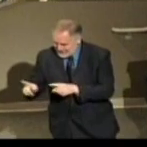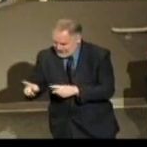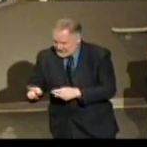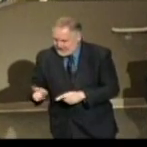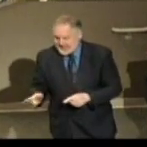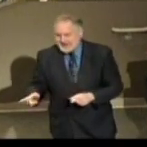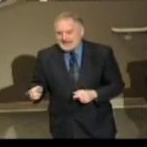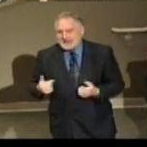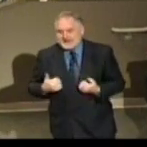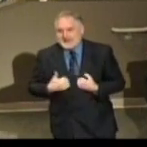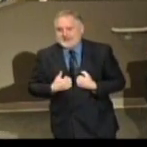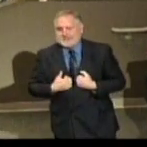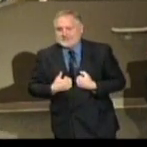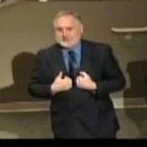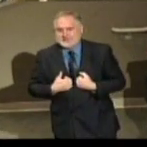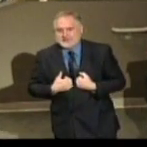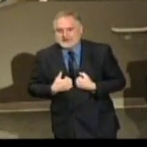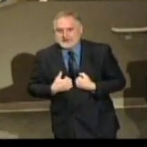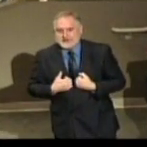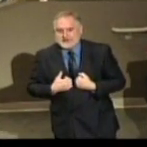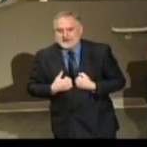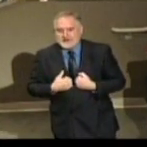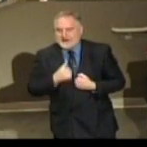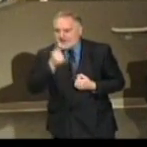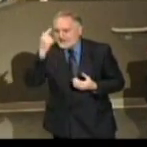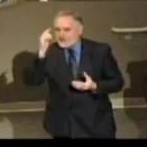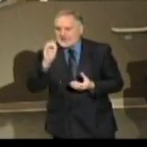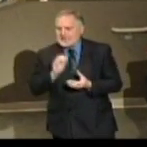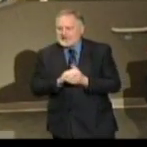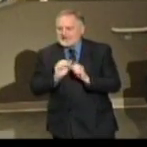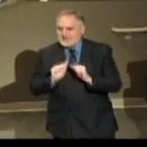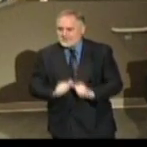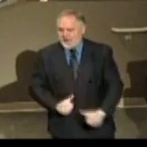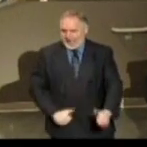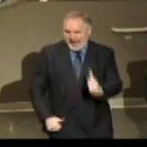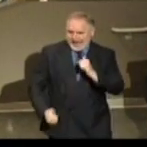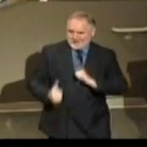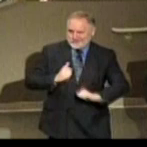He had an incredible act.